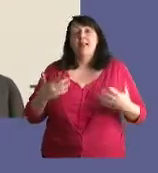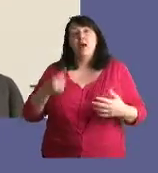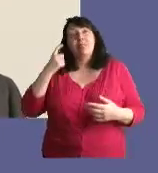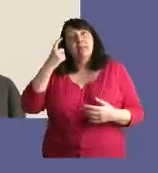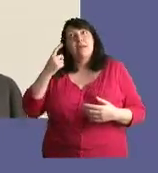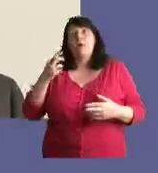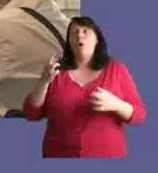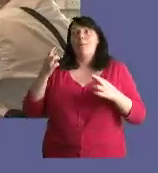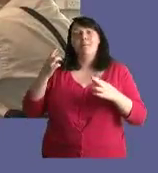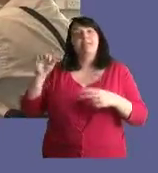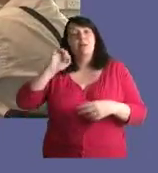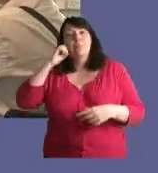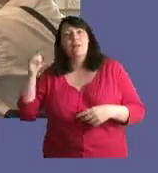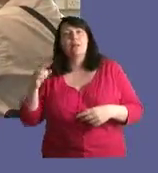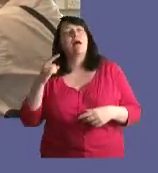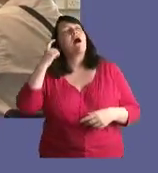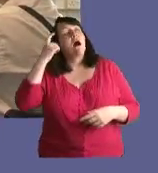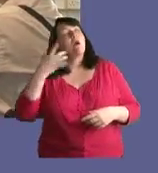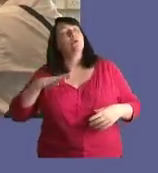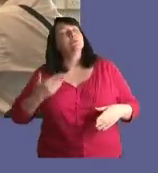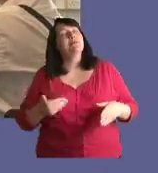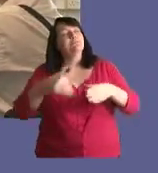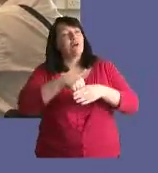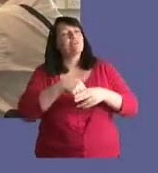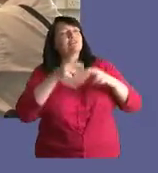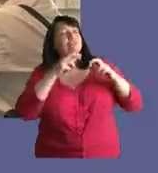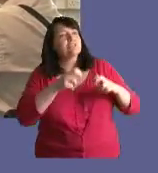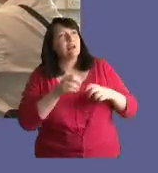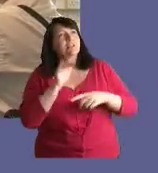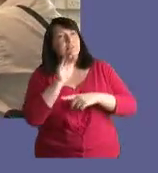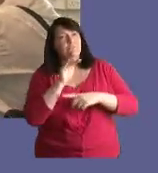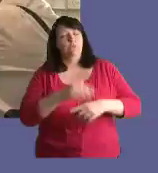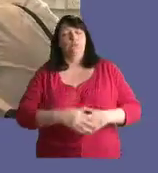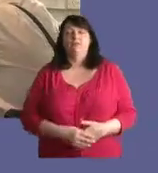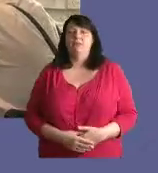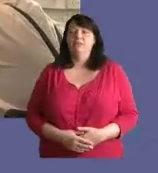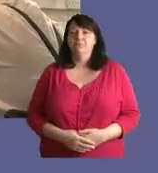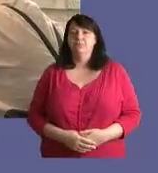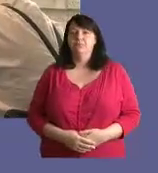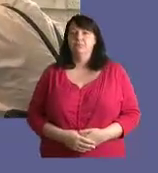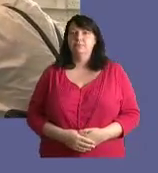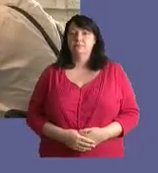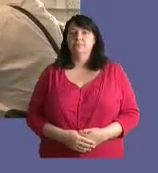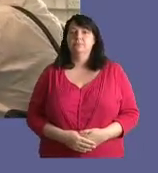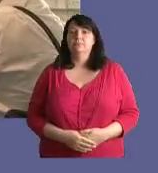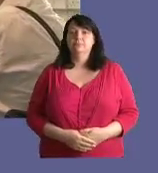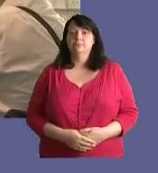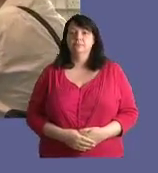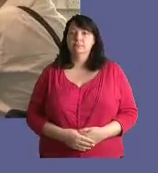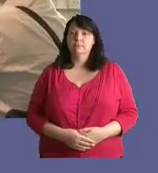ask to be involved in a really active way in research in the future.